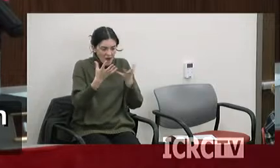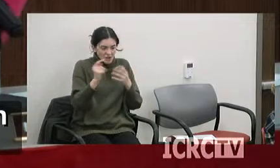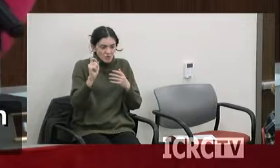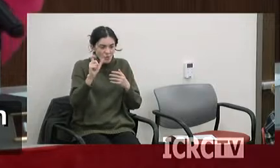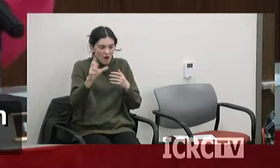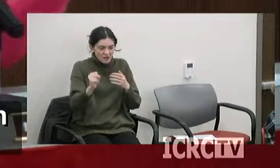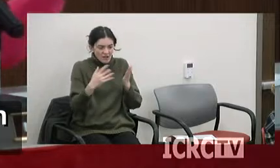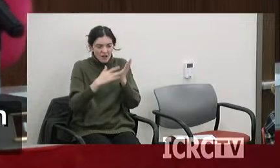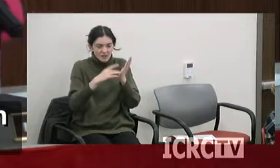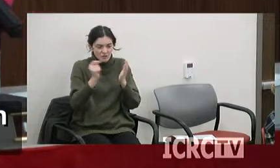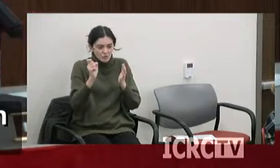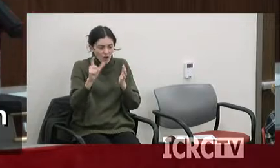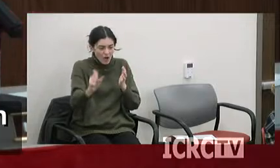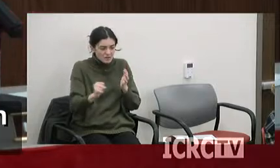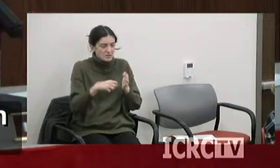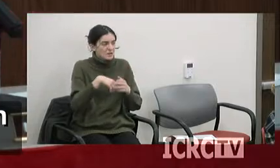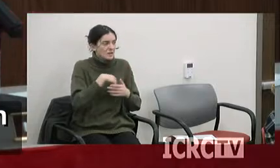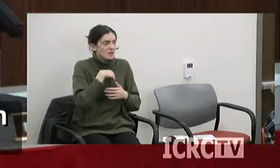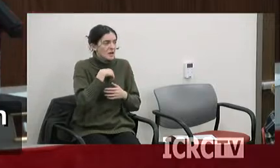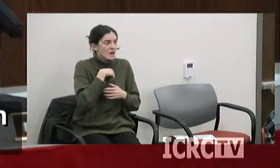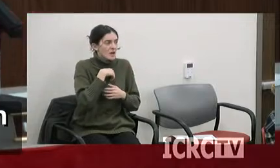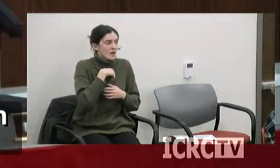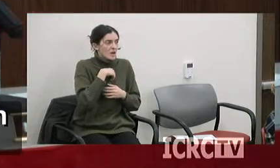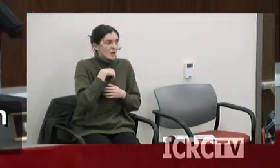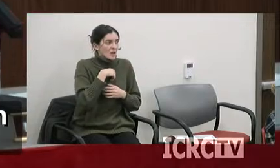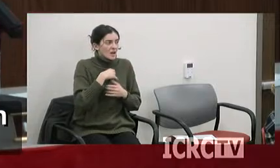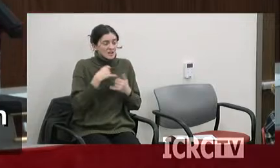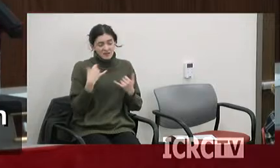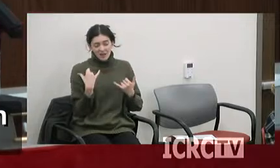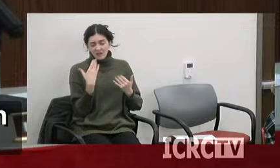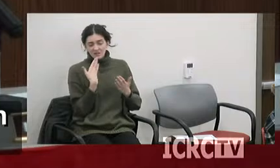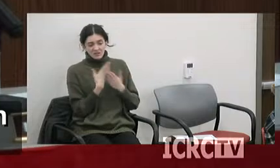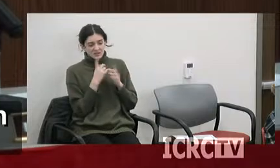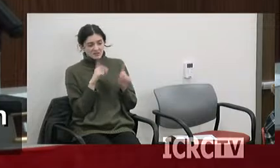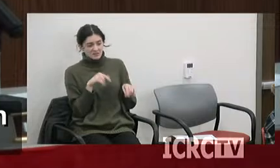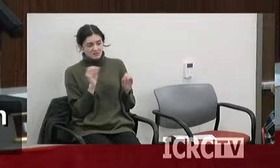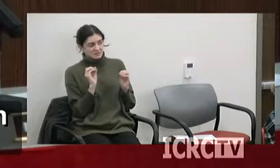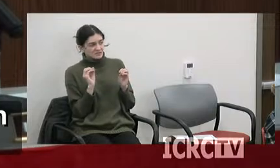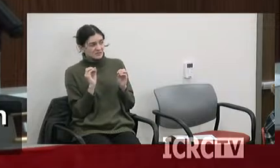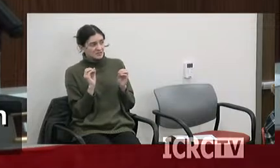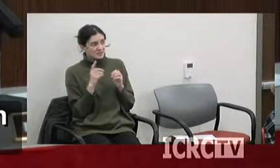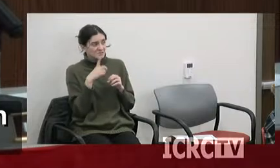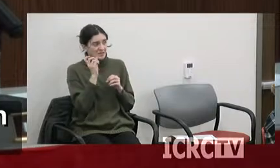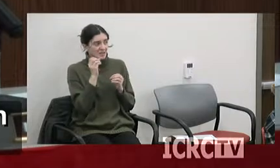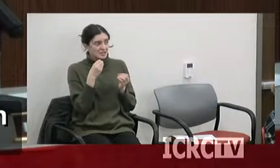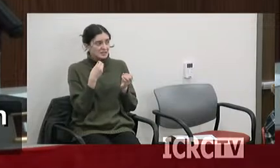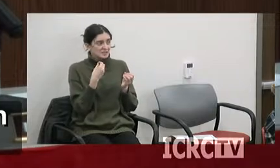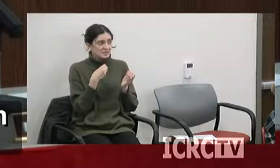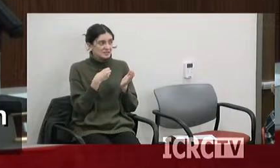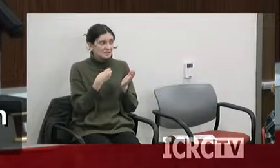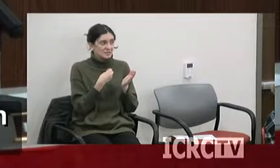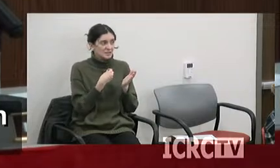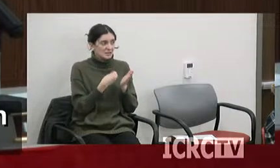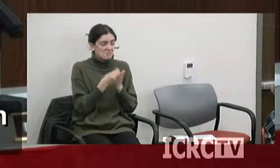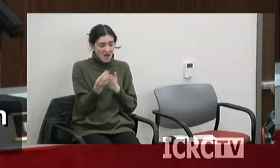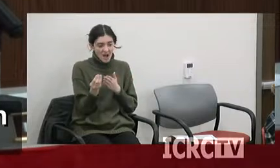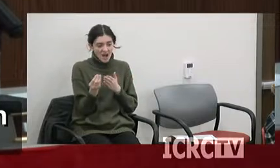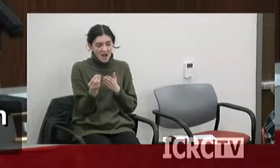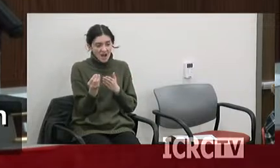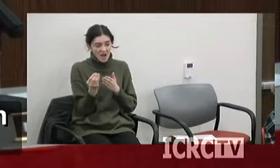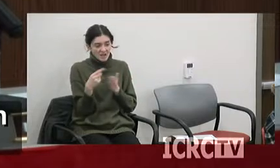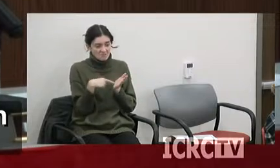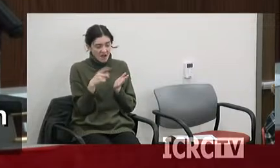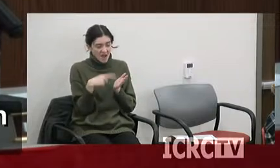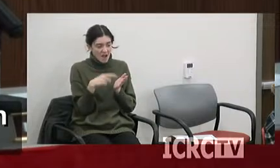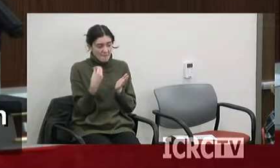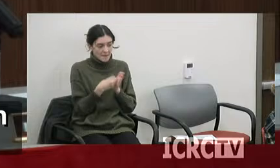that can go back to C&I. Right now, there's no good answer because we're spending money we don't have. So we have to make cuts somewhere. That's the bottom